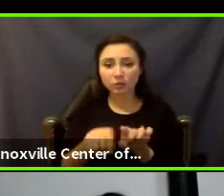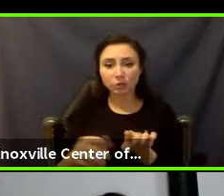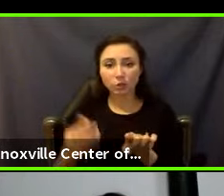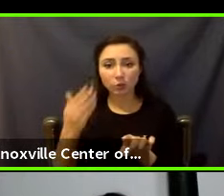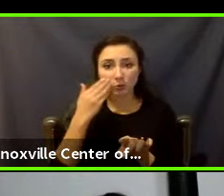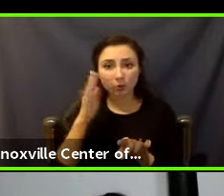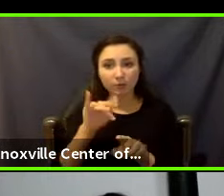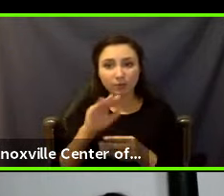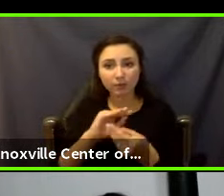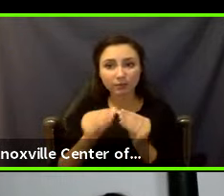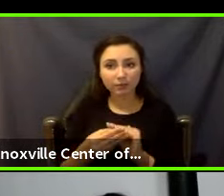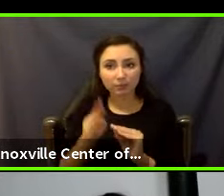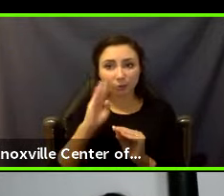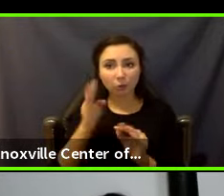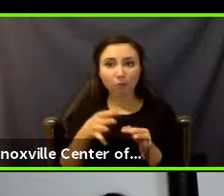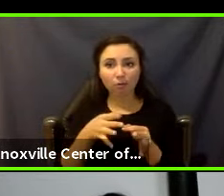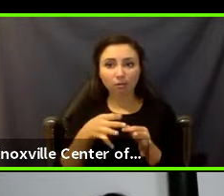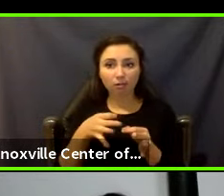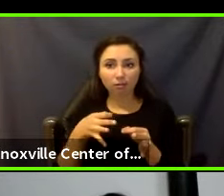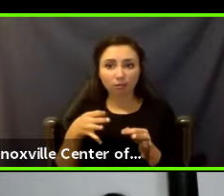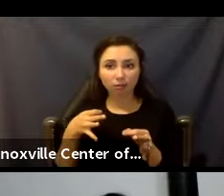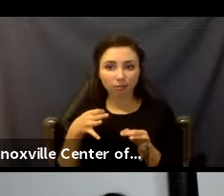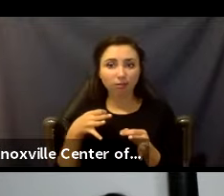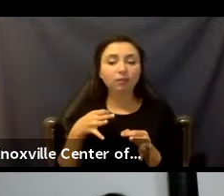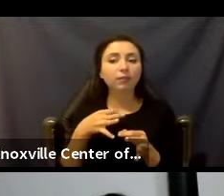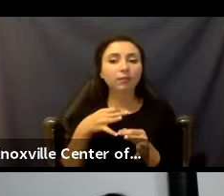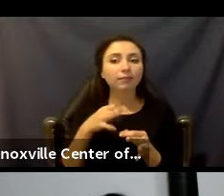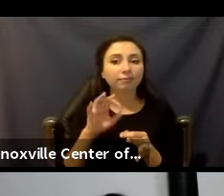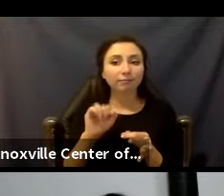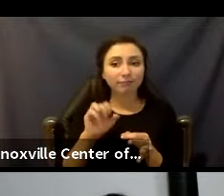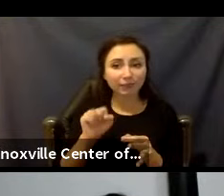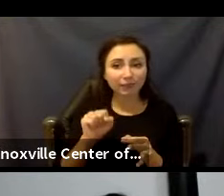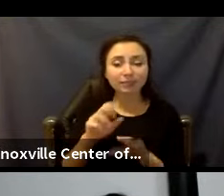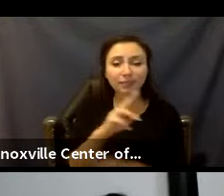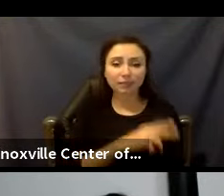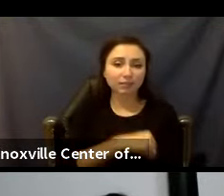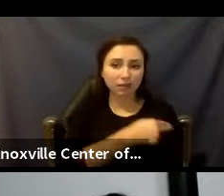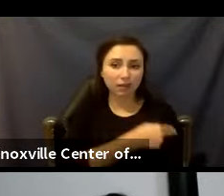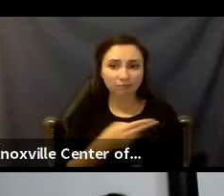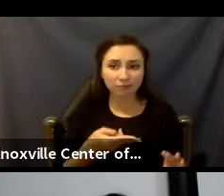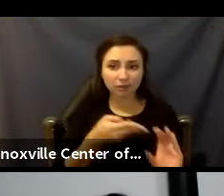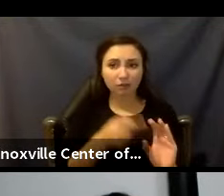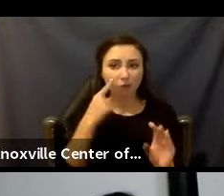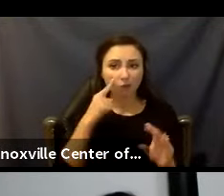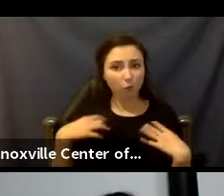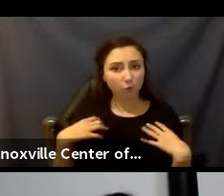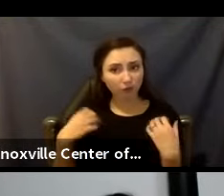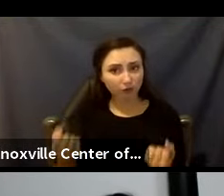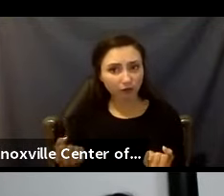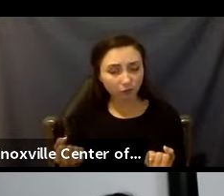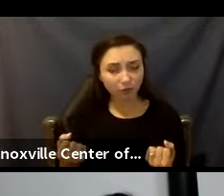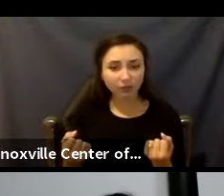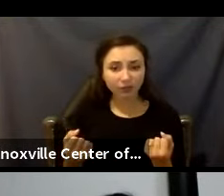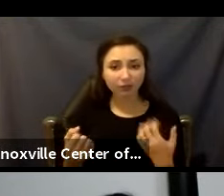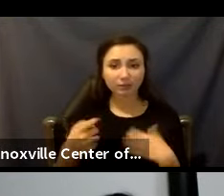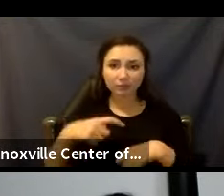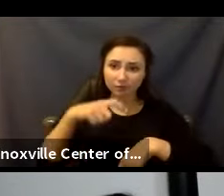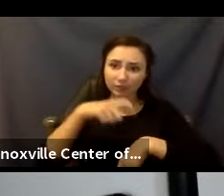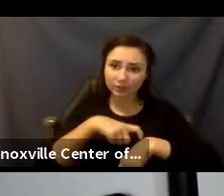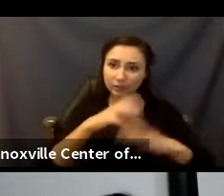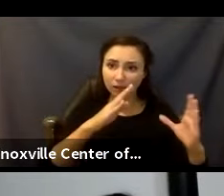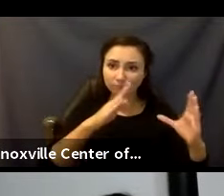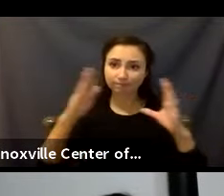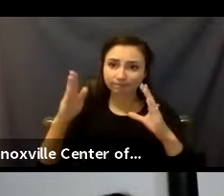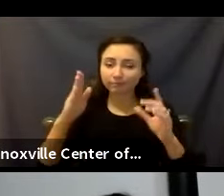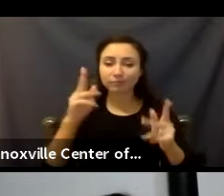a number that's going to lag behind cases and hospitalizations in recovery because of the time frame. People